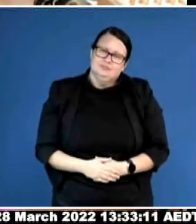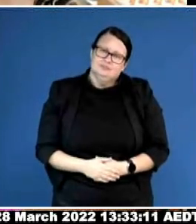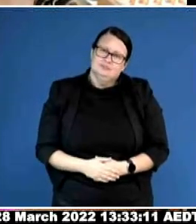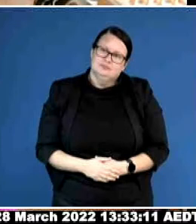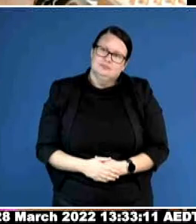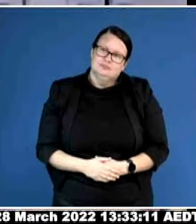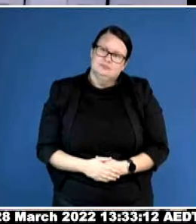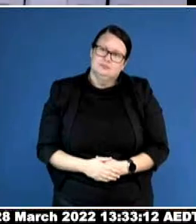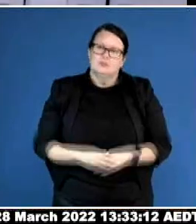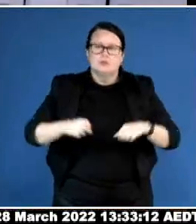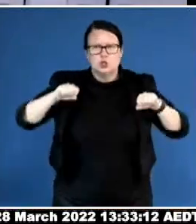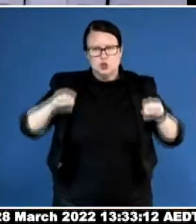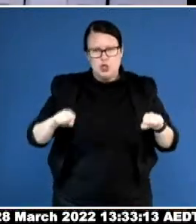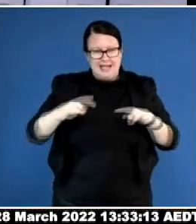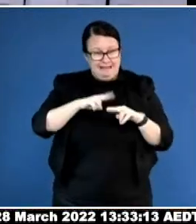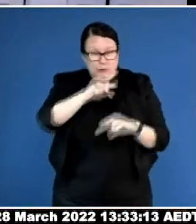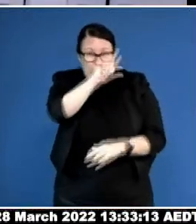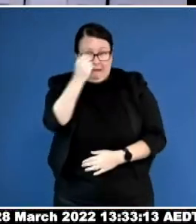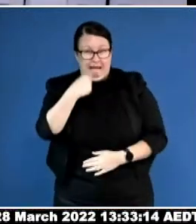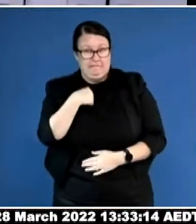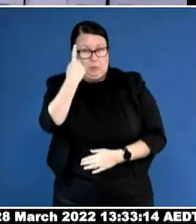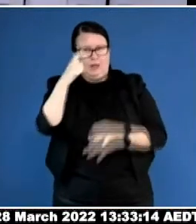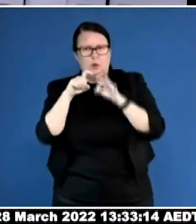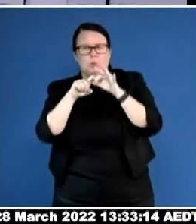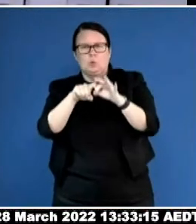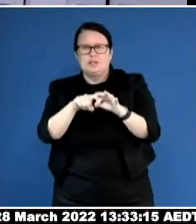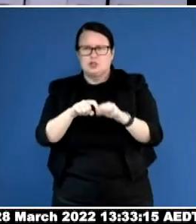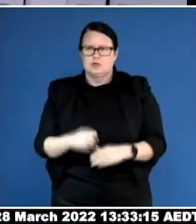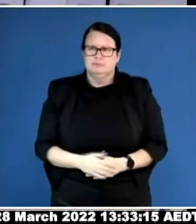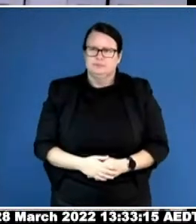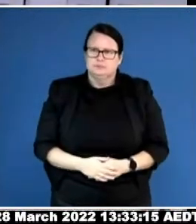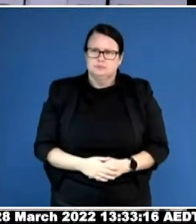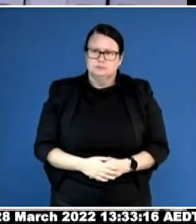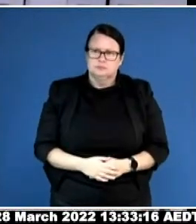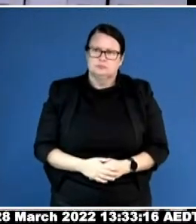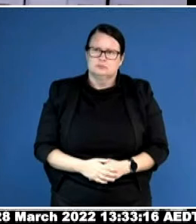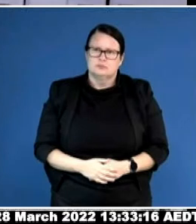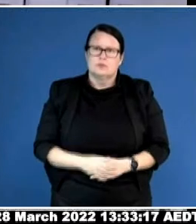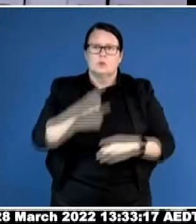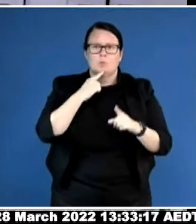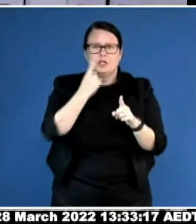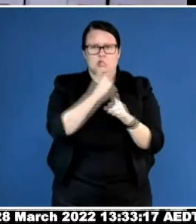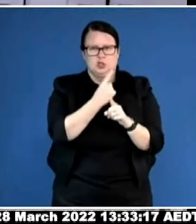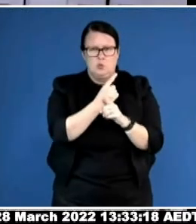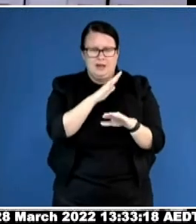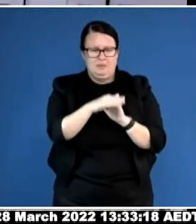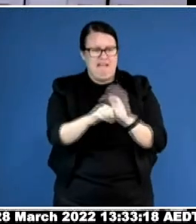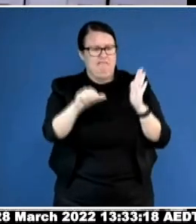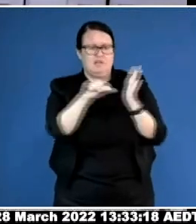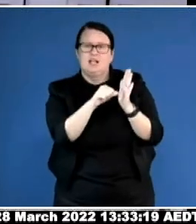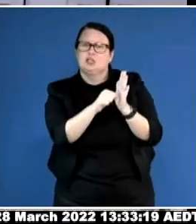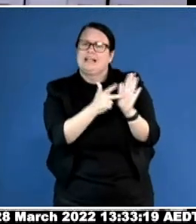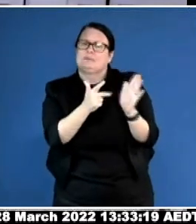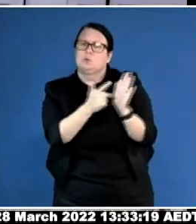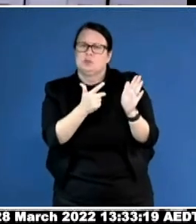If you don't mind, I just did have a question about what you've described as basically financial exploitation when you were forced to sell your